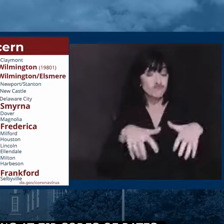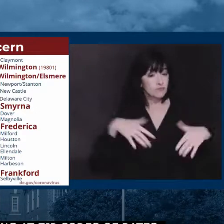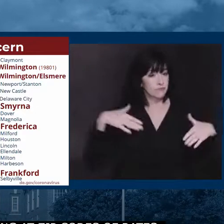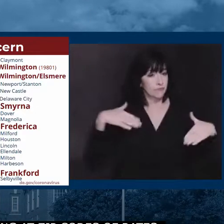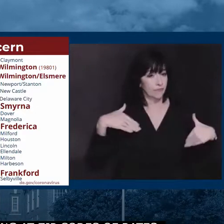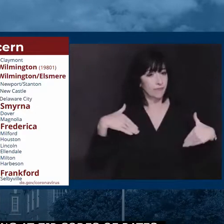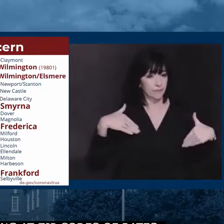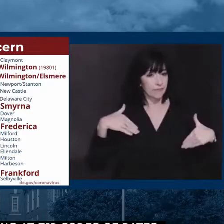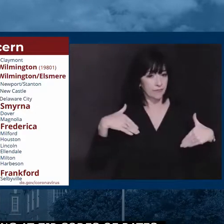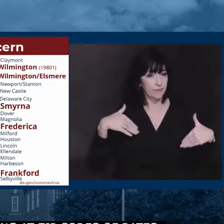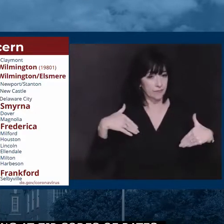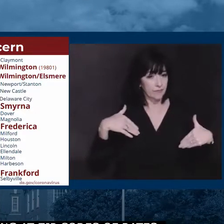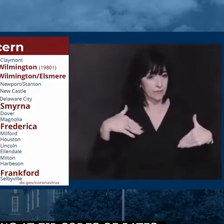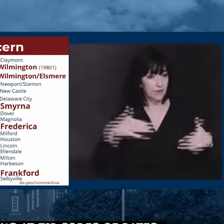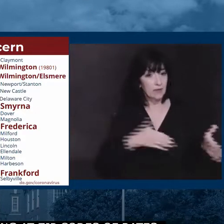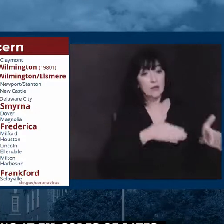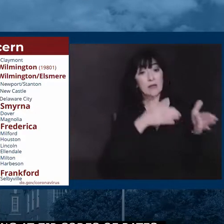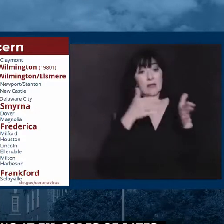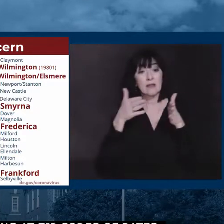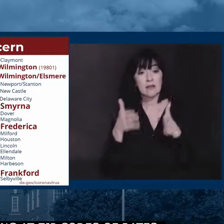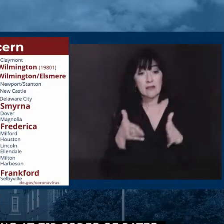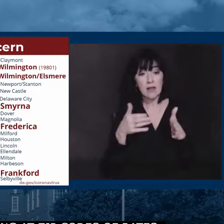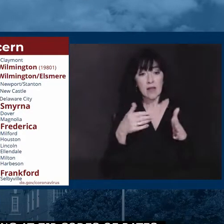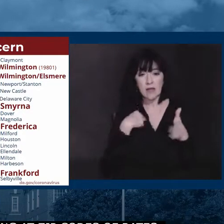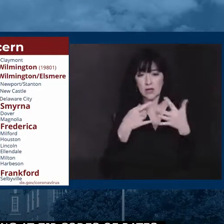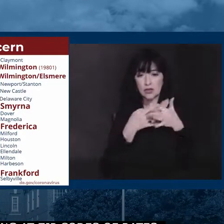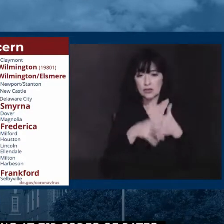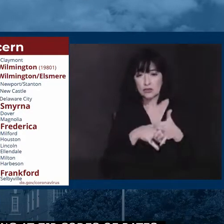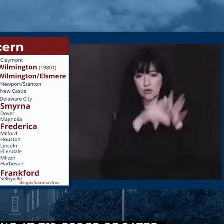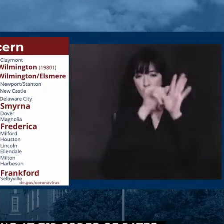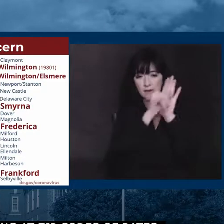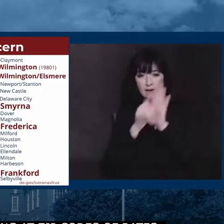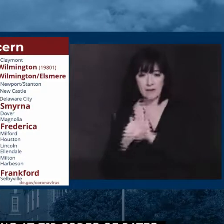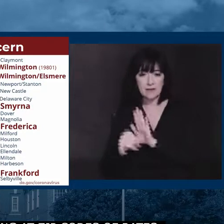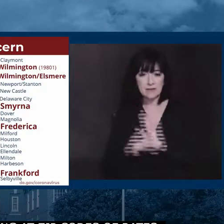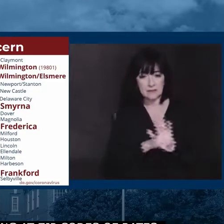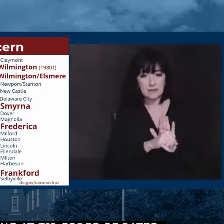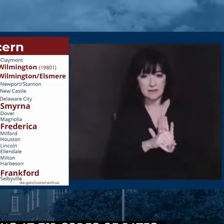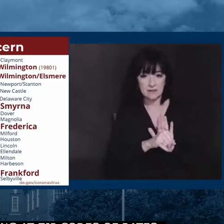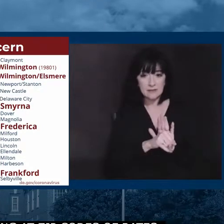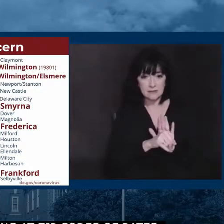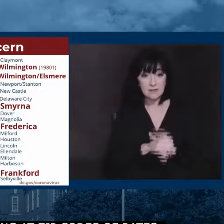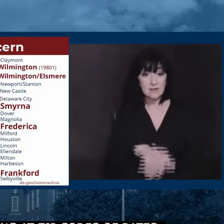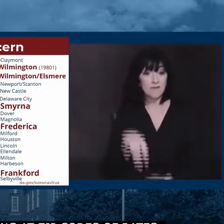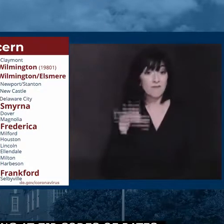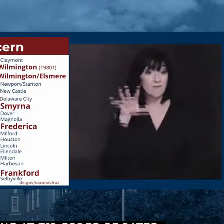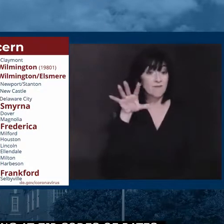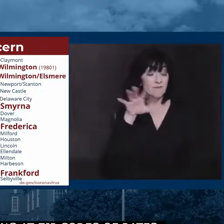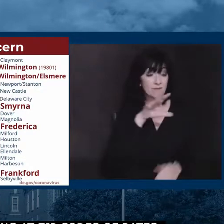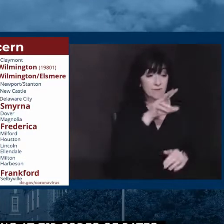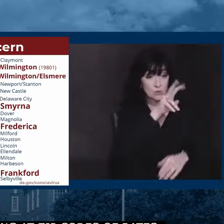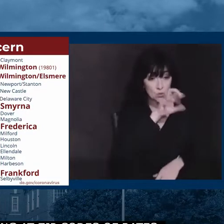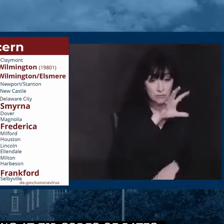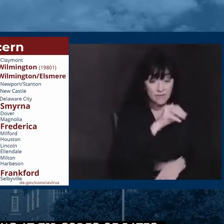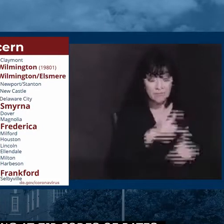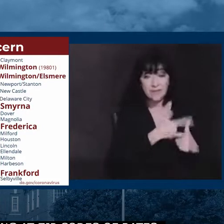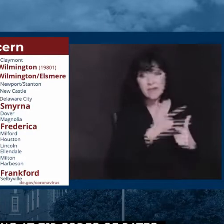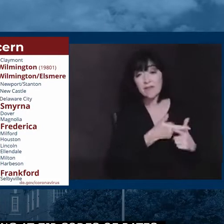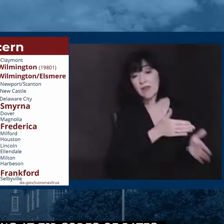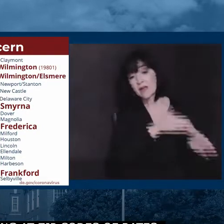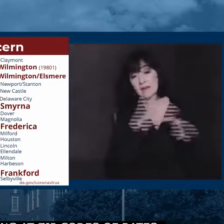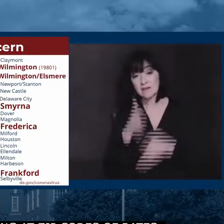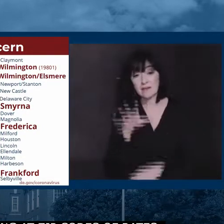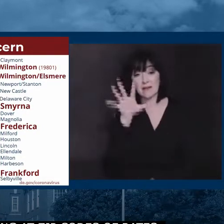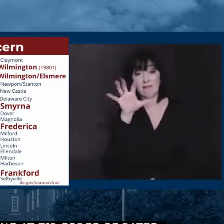Then I moved it to 250. Last week, I moved it to 500, and we stuck with